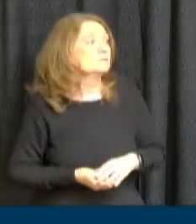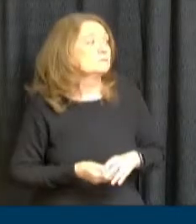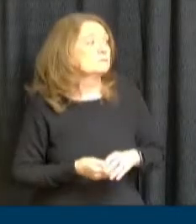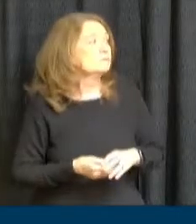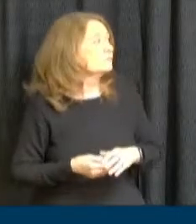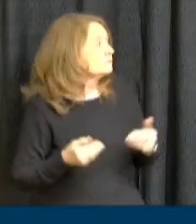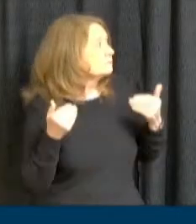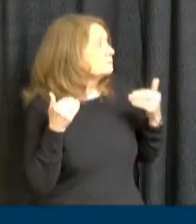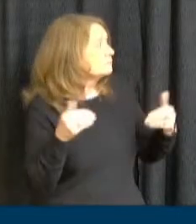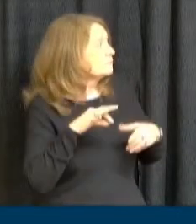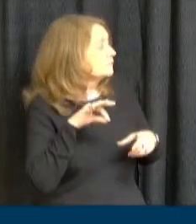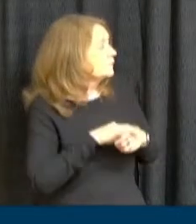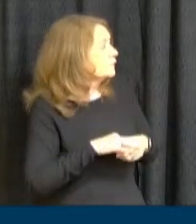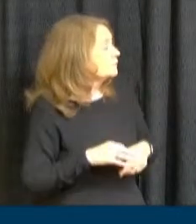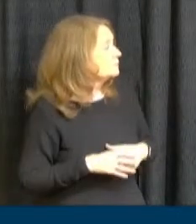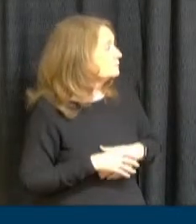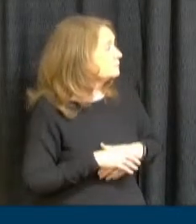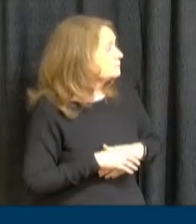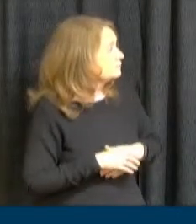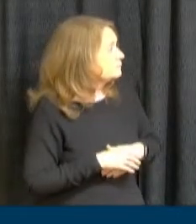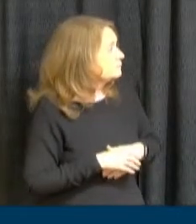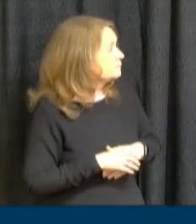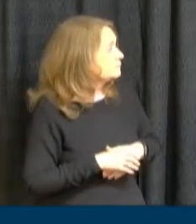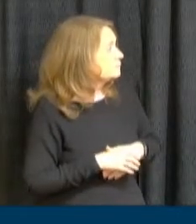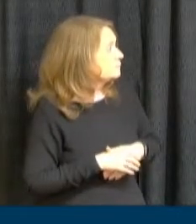Every member, please cast your vote.